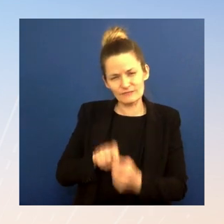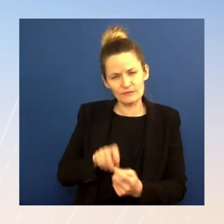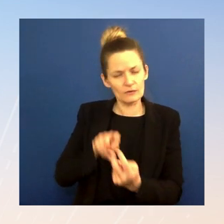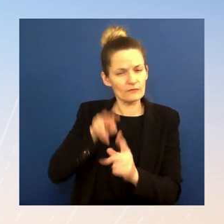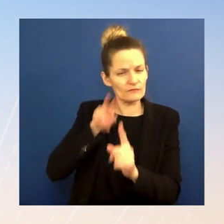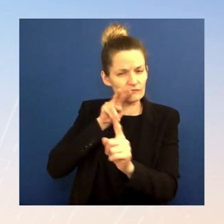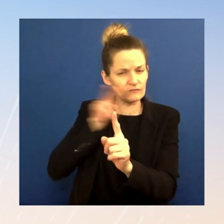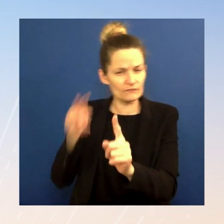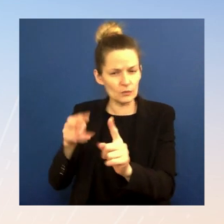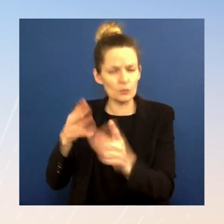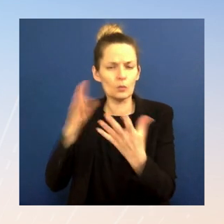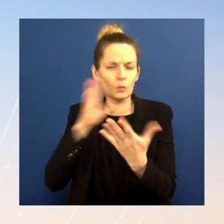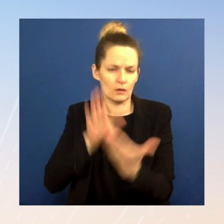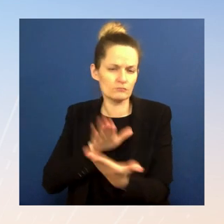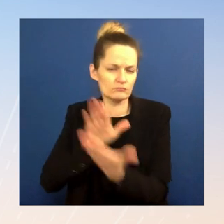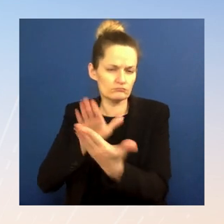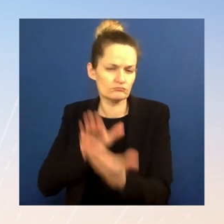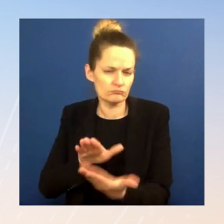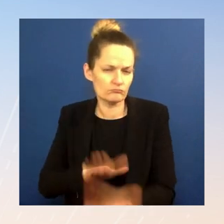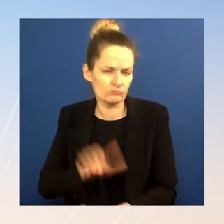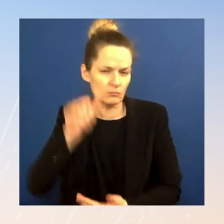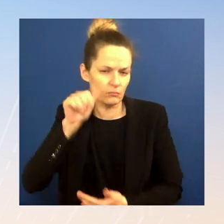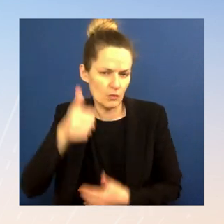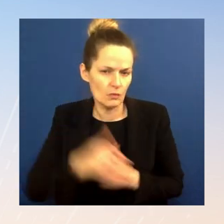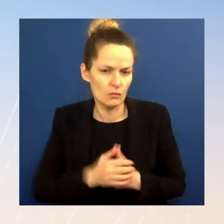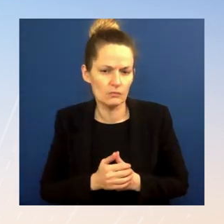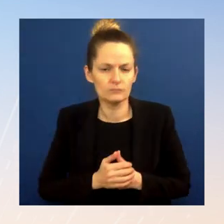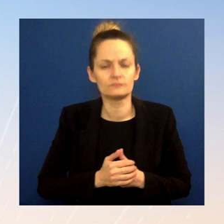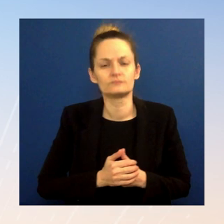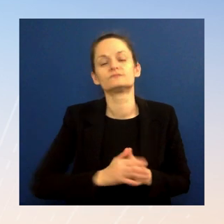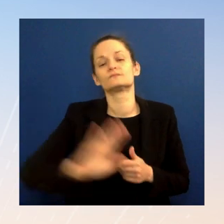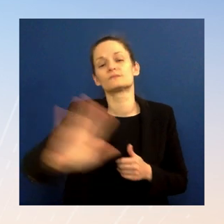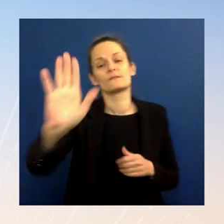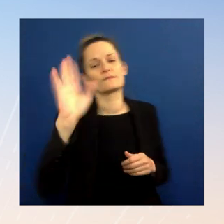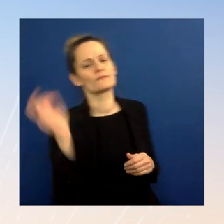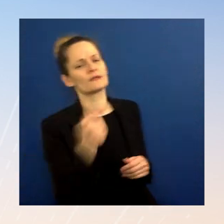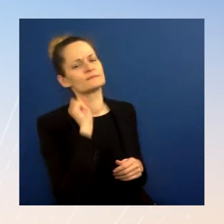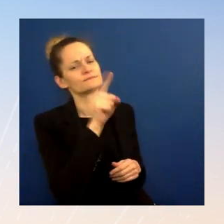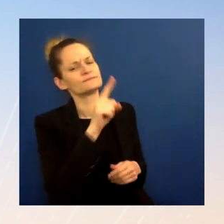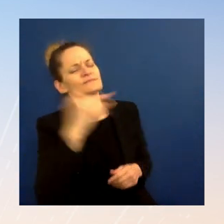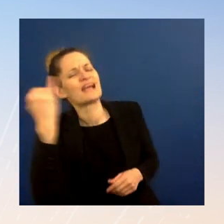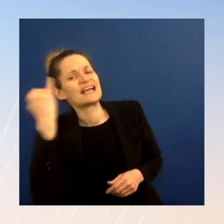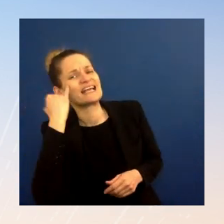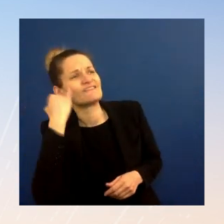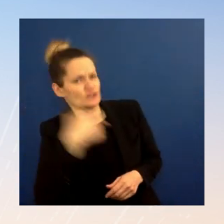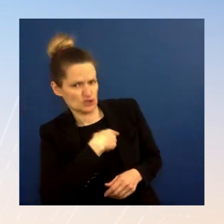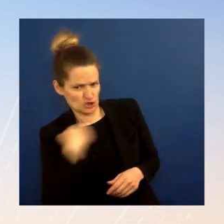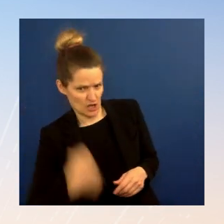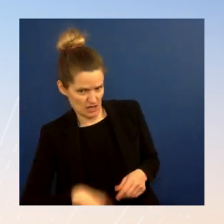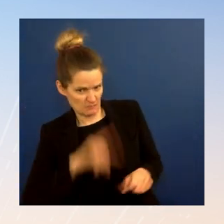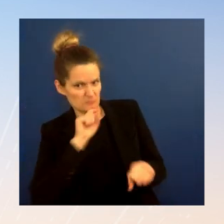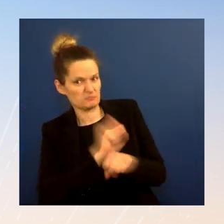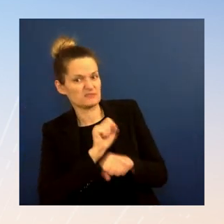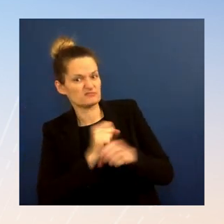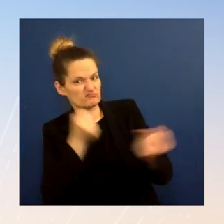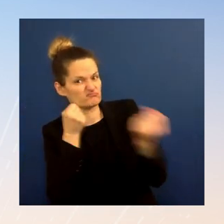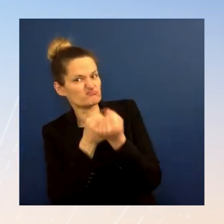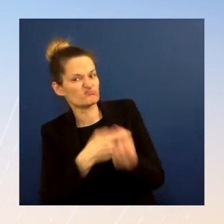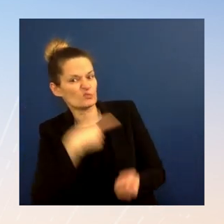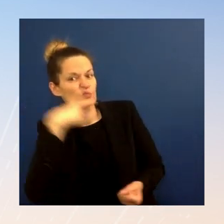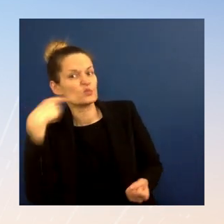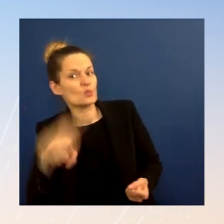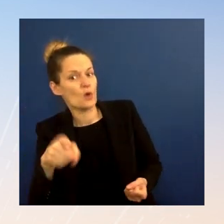do help Russia? Well, the President is never fails to be direct, including in his conversations with President